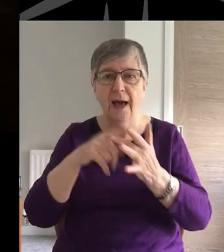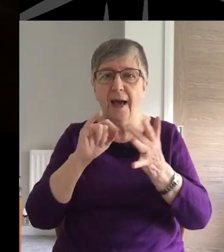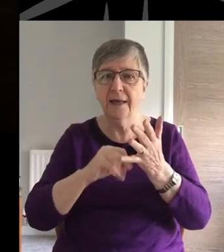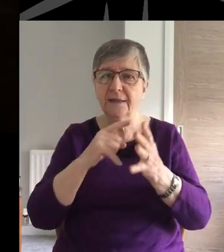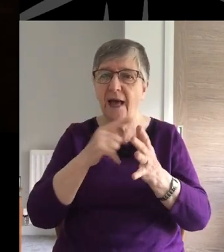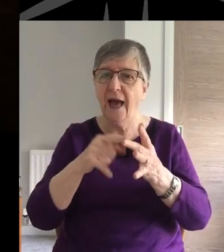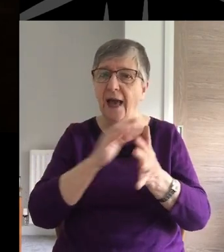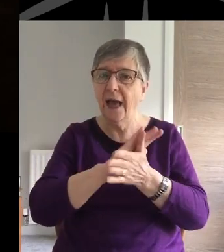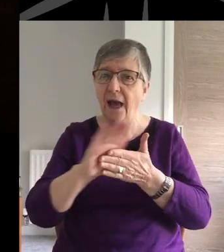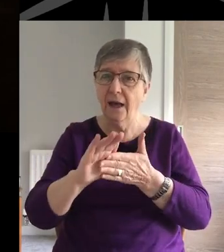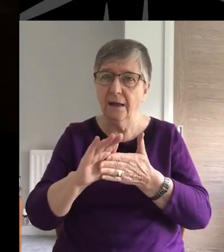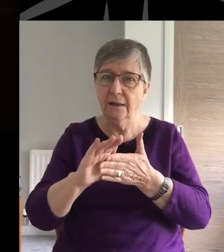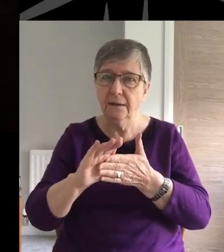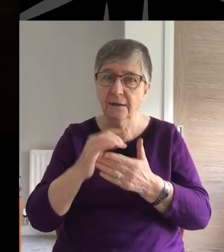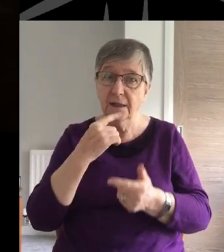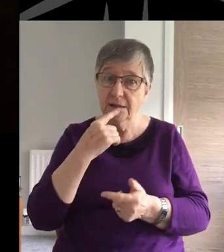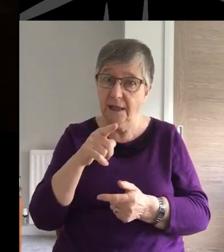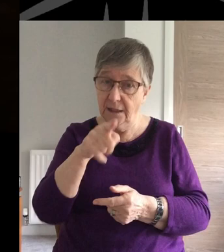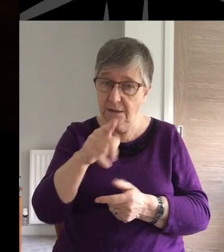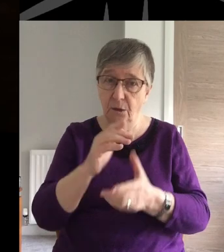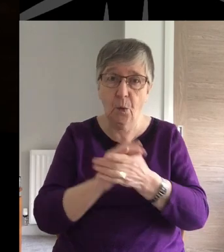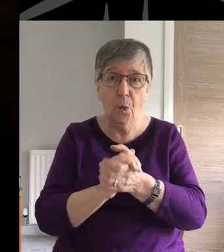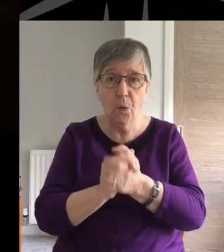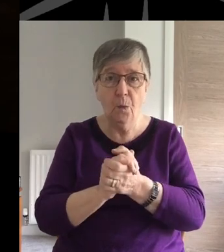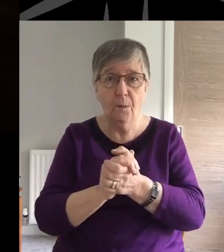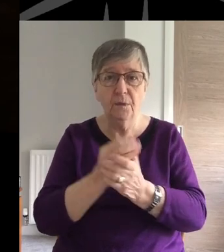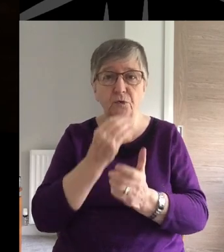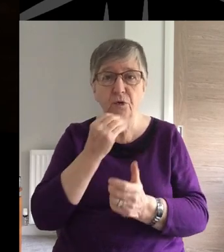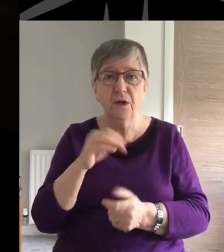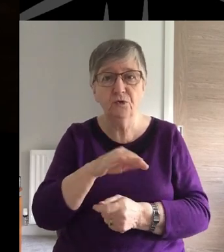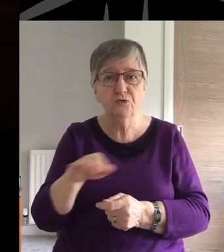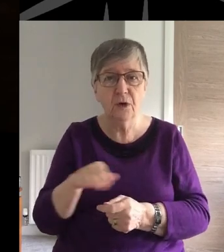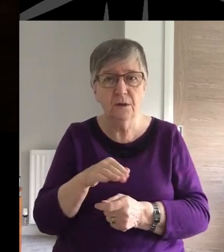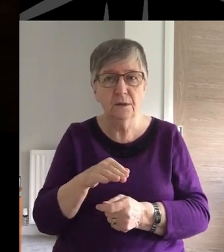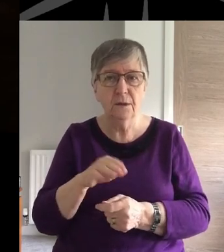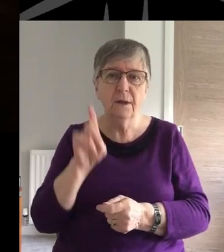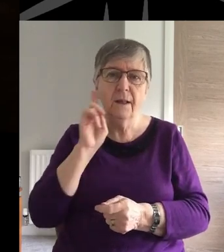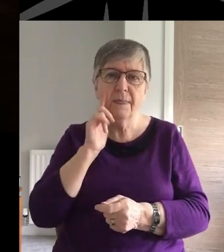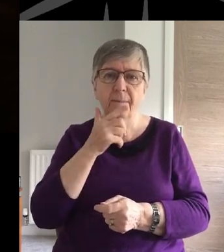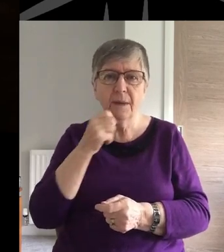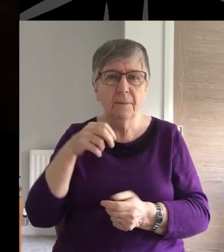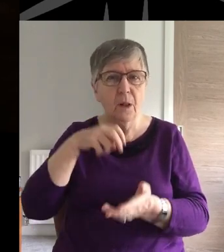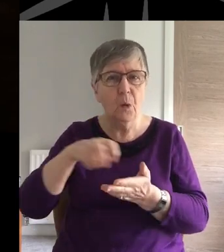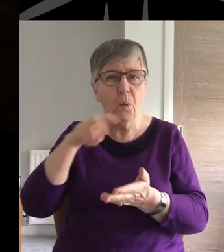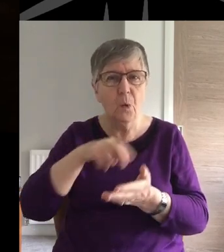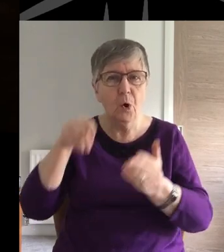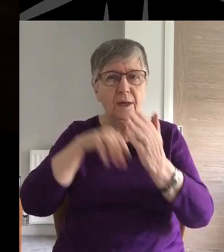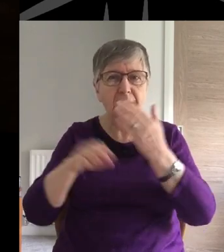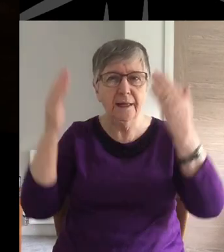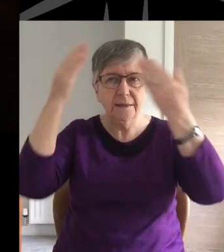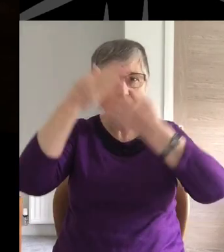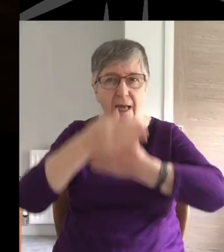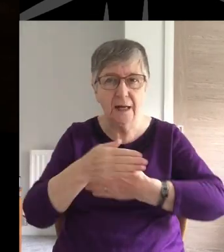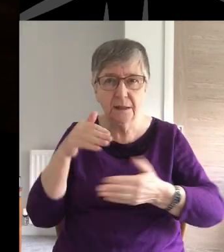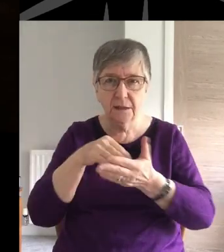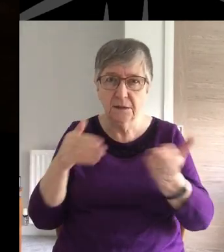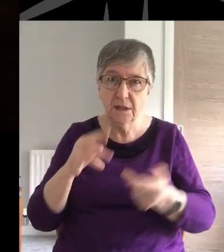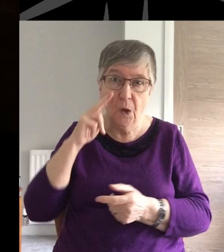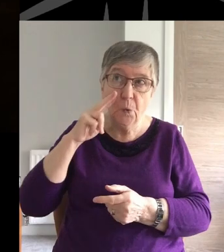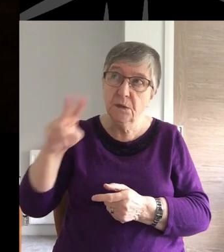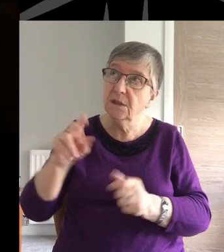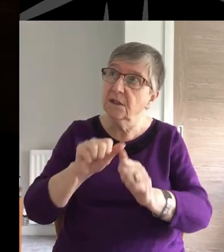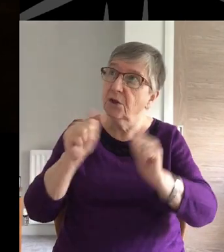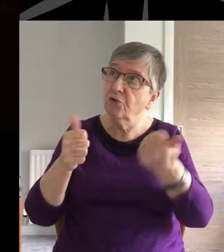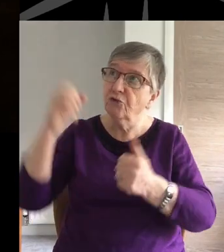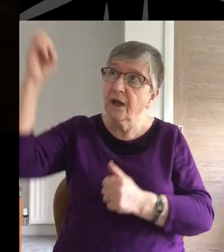spoke words of hope to Israel. He said, "The people walking in darkness have seen a great light. On